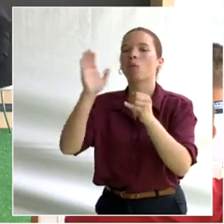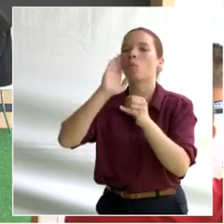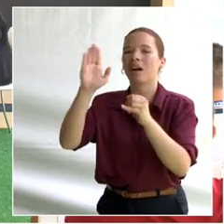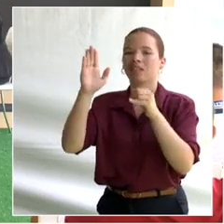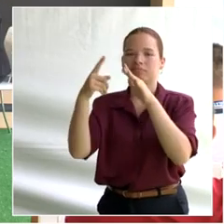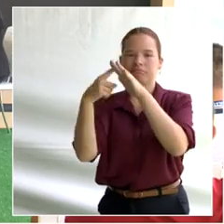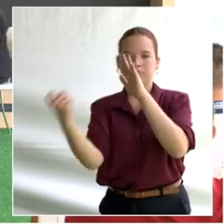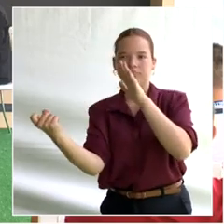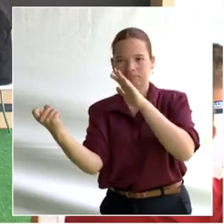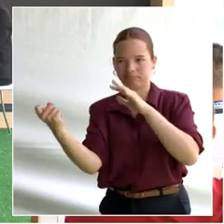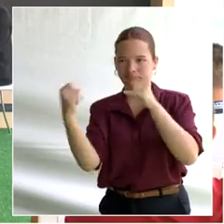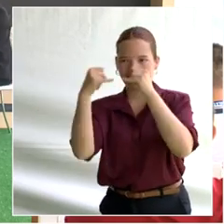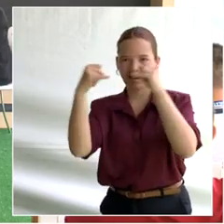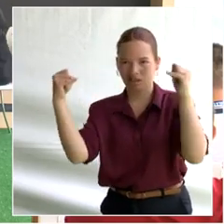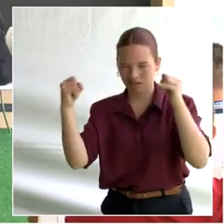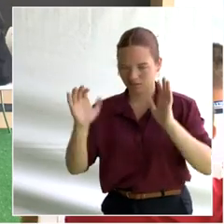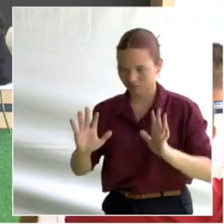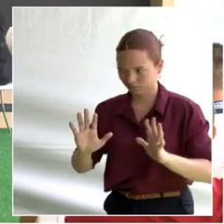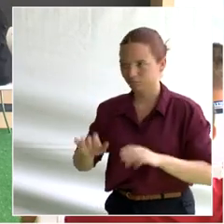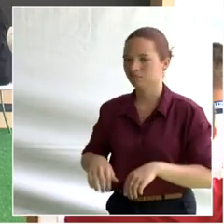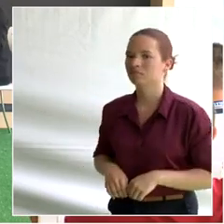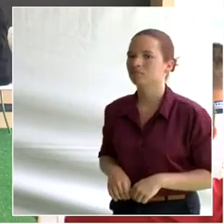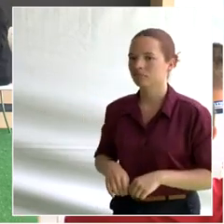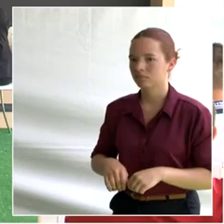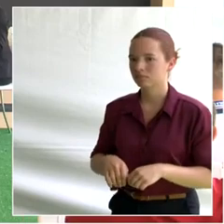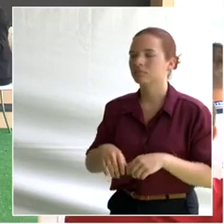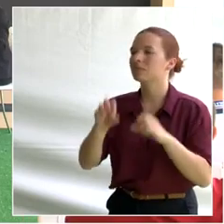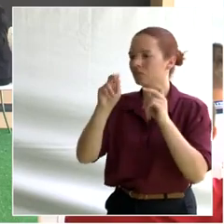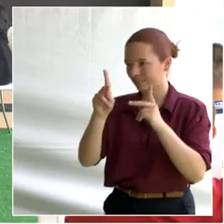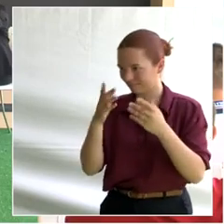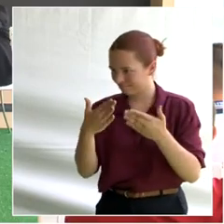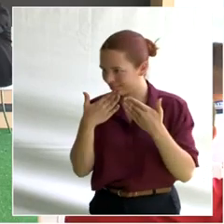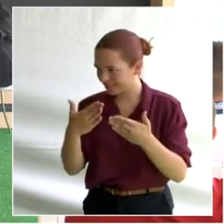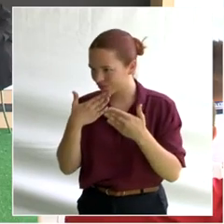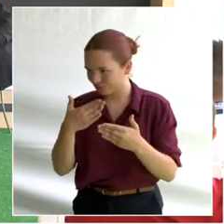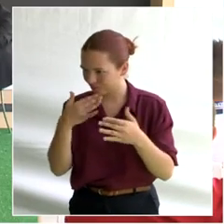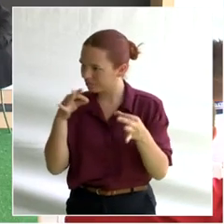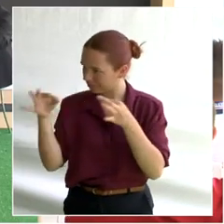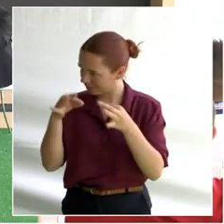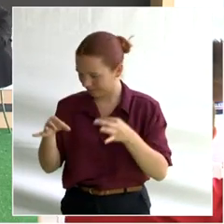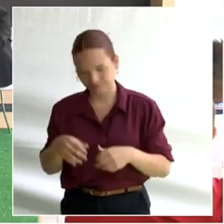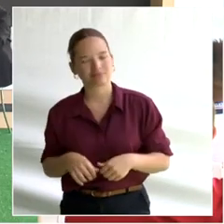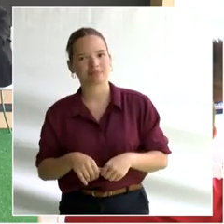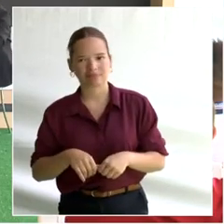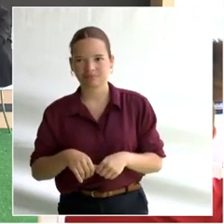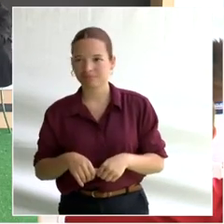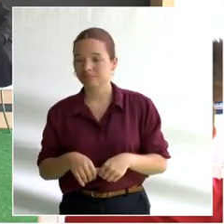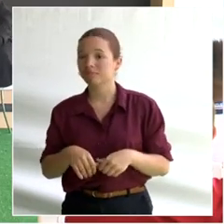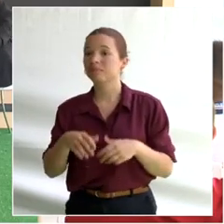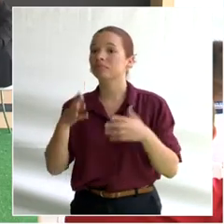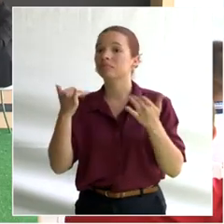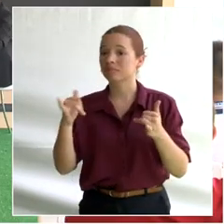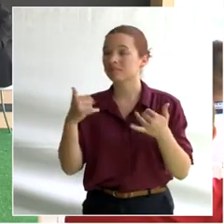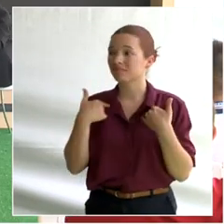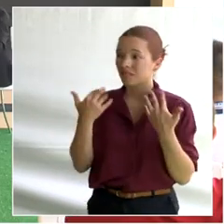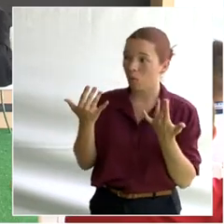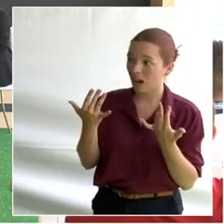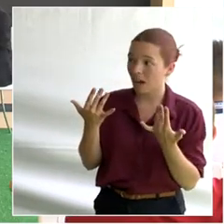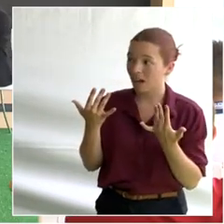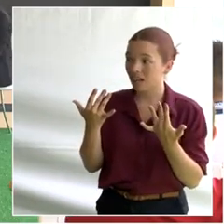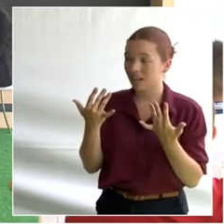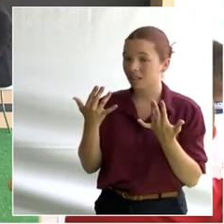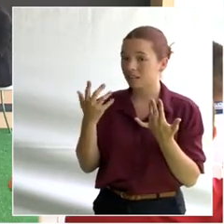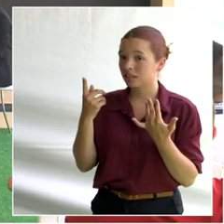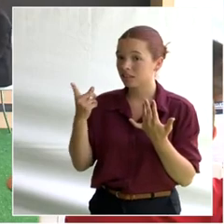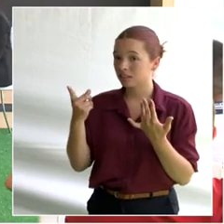issue fixed real quick. But in the meantime, if we could get Sophia and Jeremiah, why don't you get your picture taken with our defending champion? Yeah. And we'll,